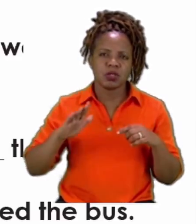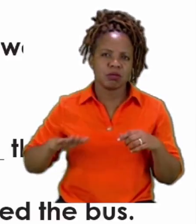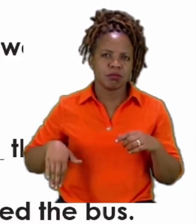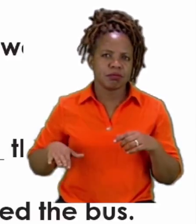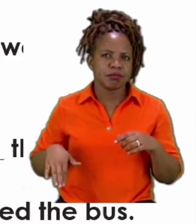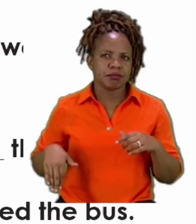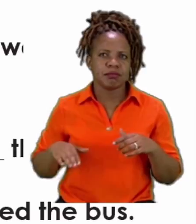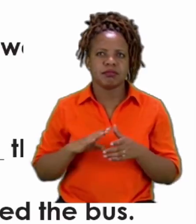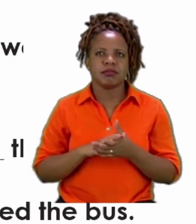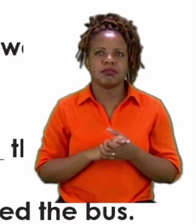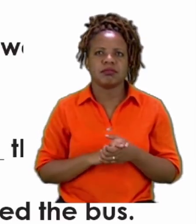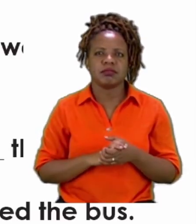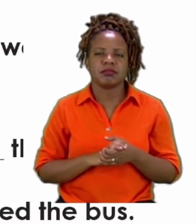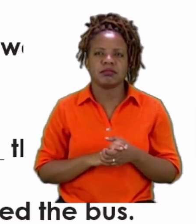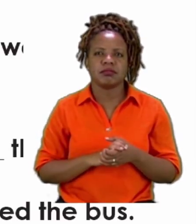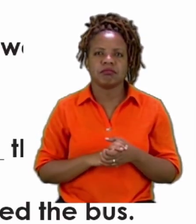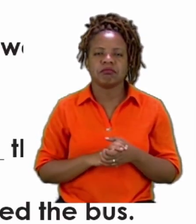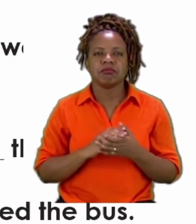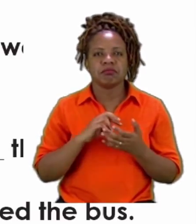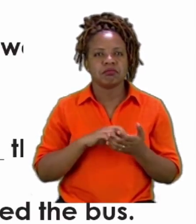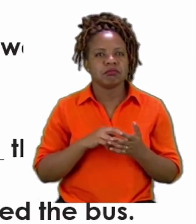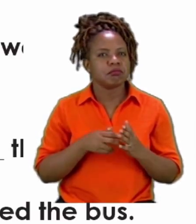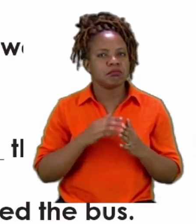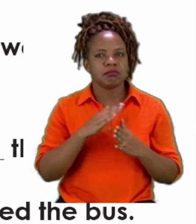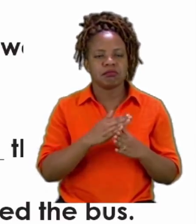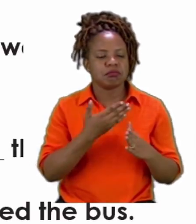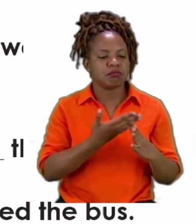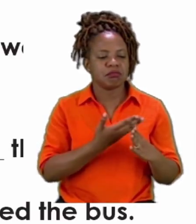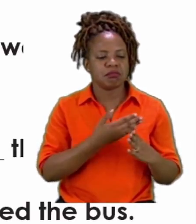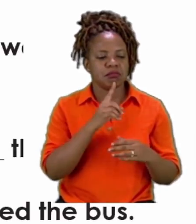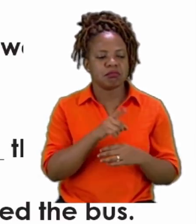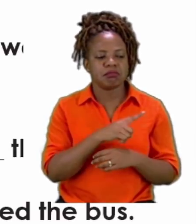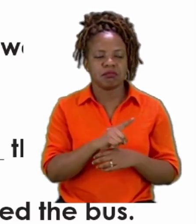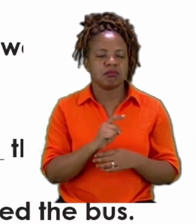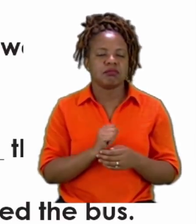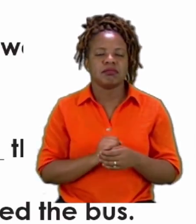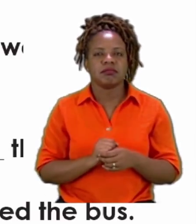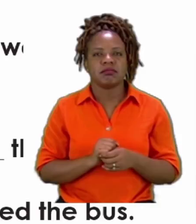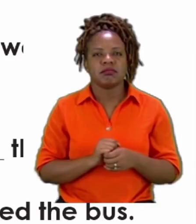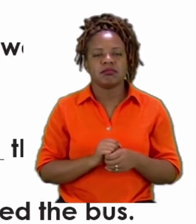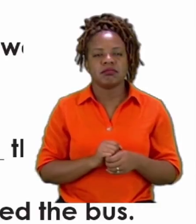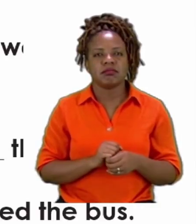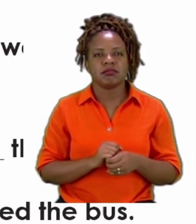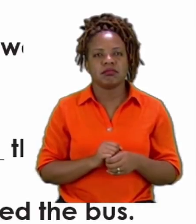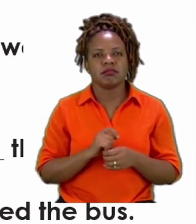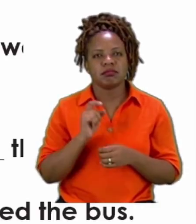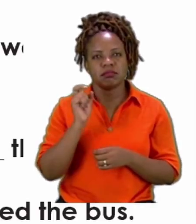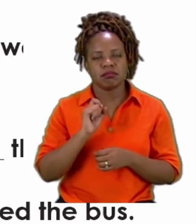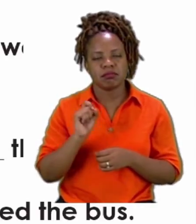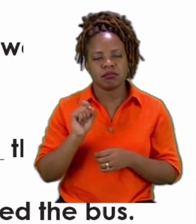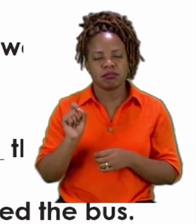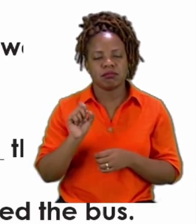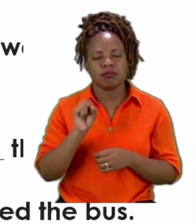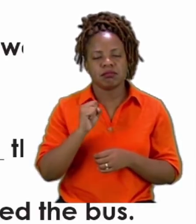So that means that the word because does not fit in this sentence because it is